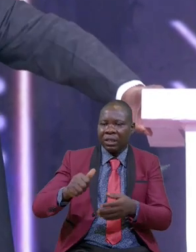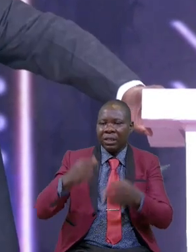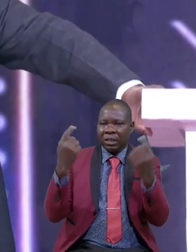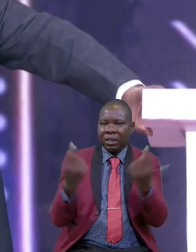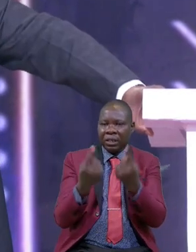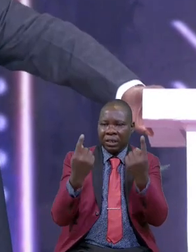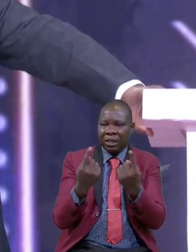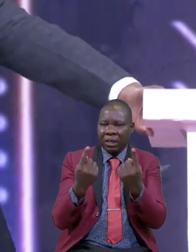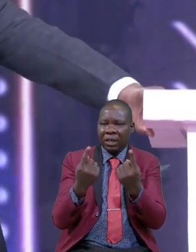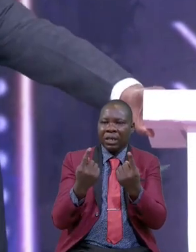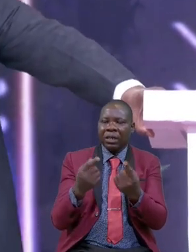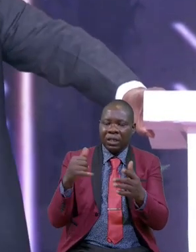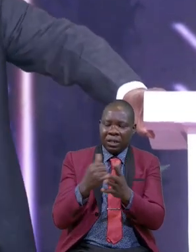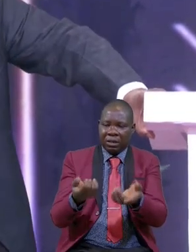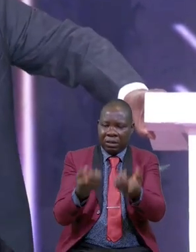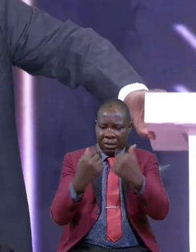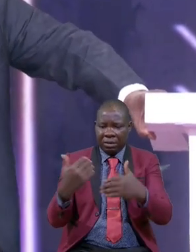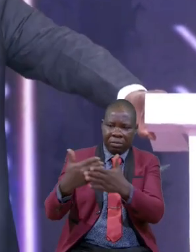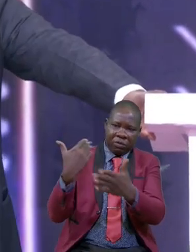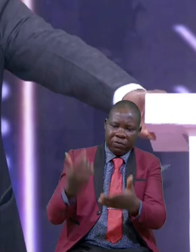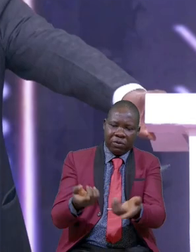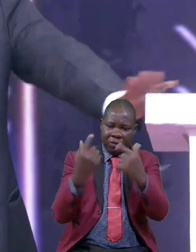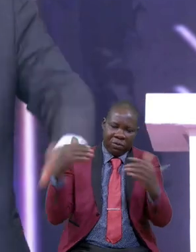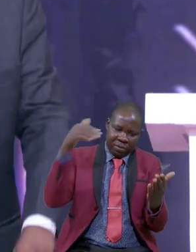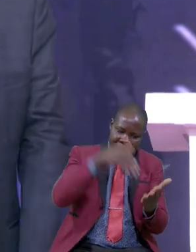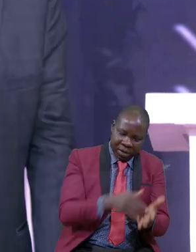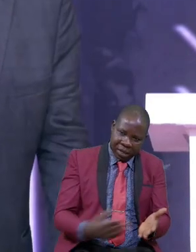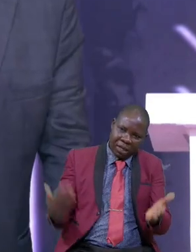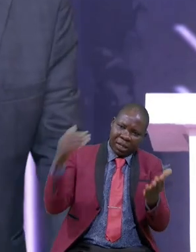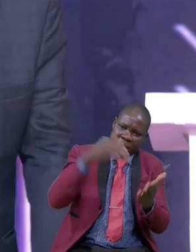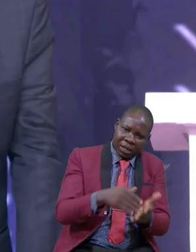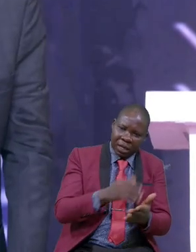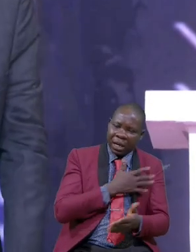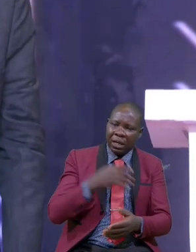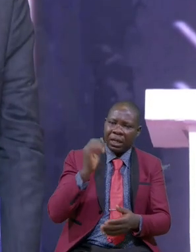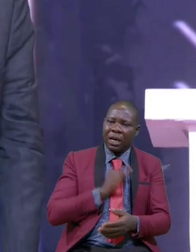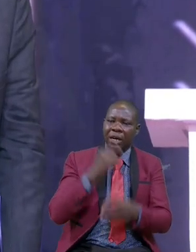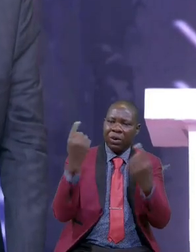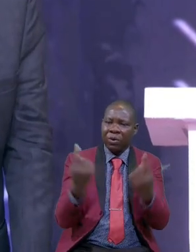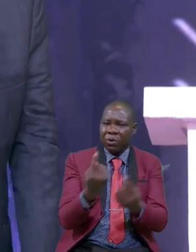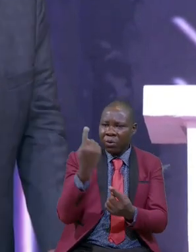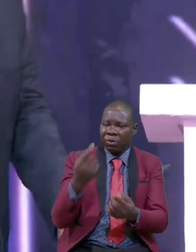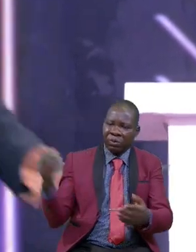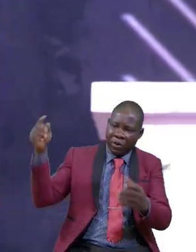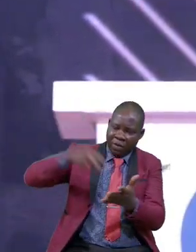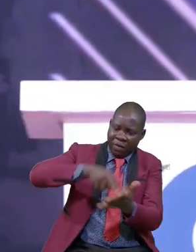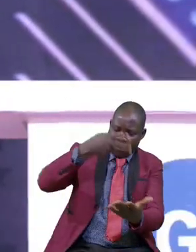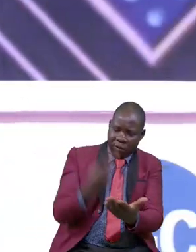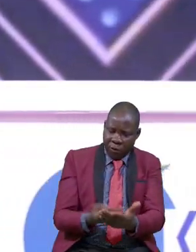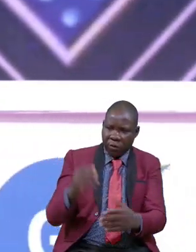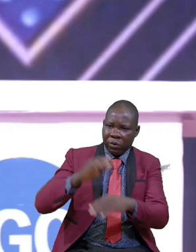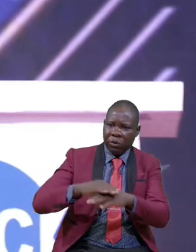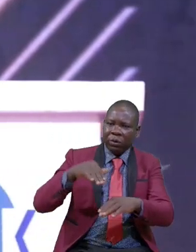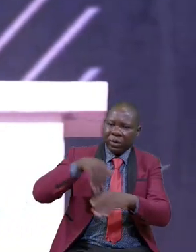comes again, vie, and I always fall into that. I'm not reckoning on the grace of God. I'm